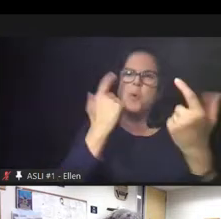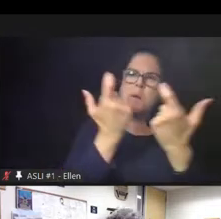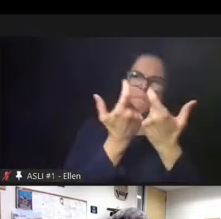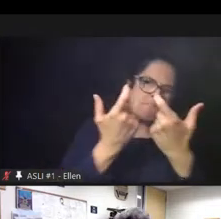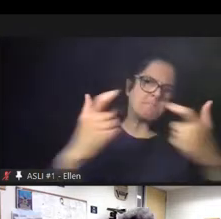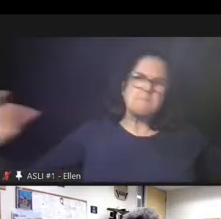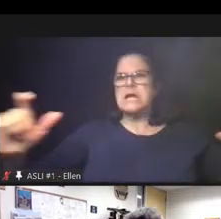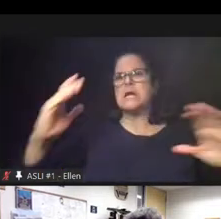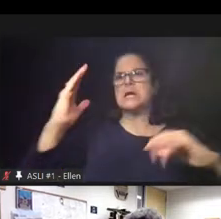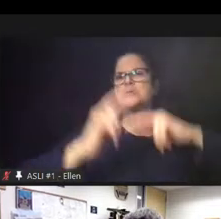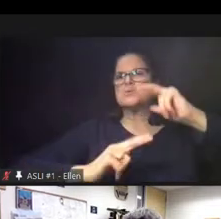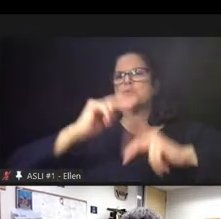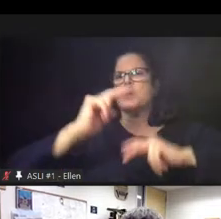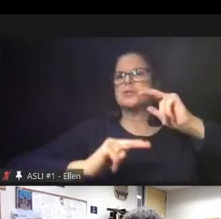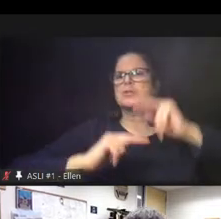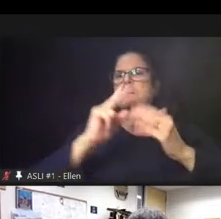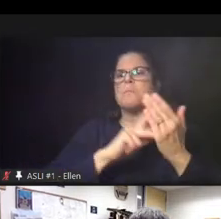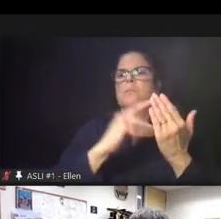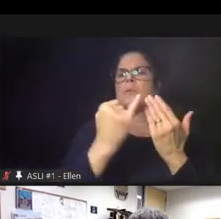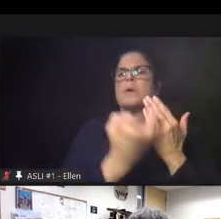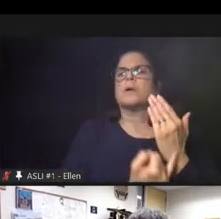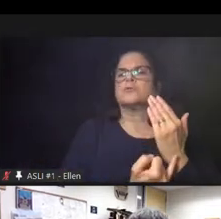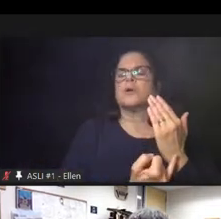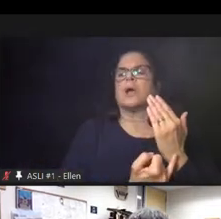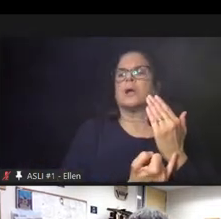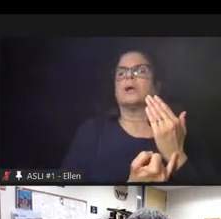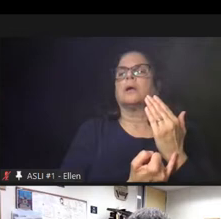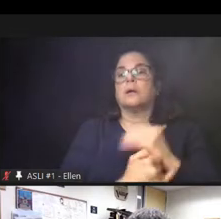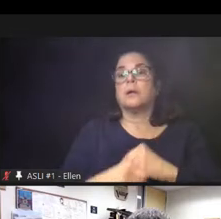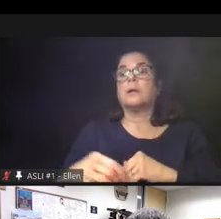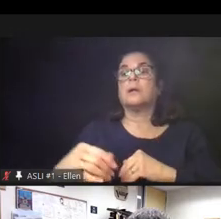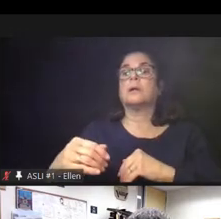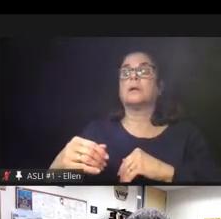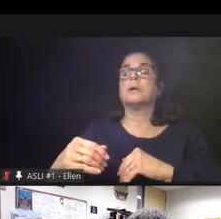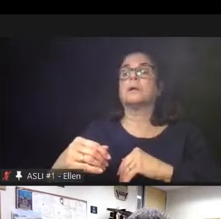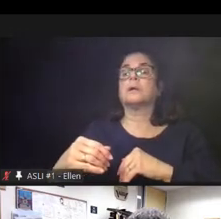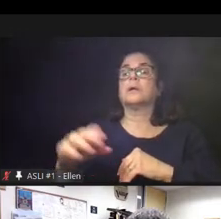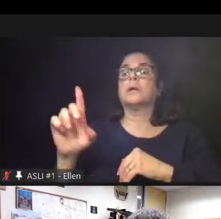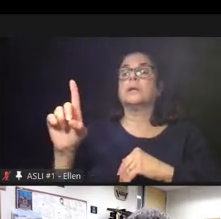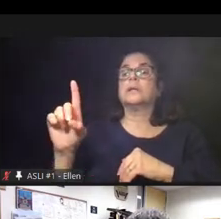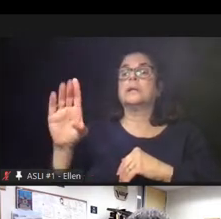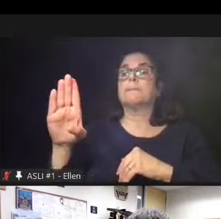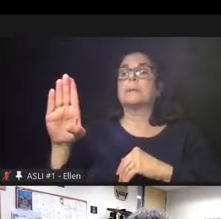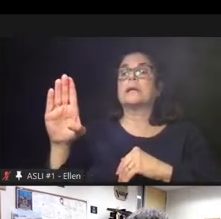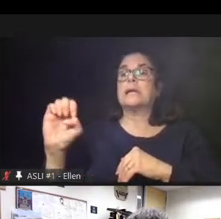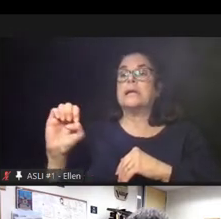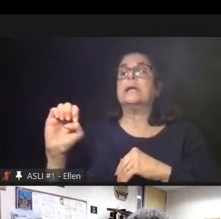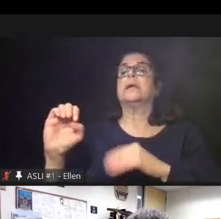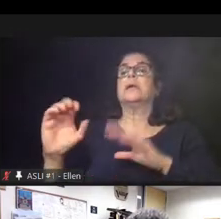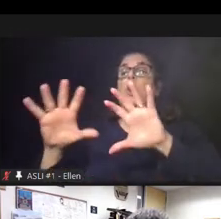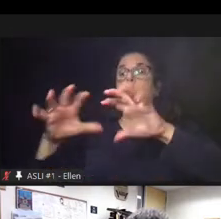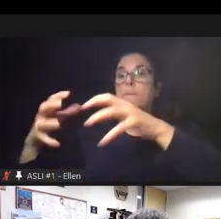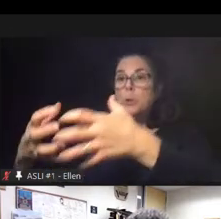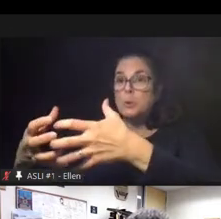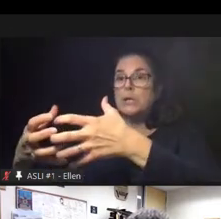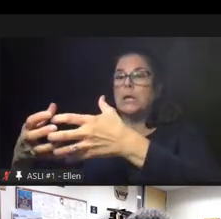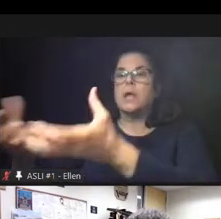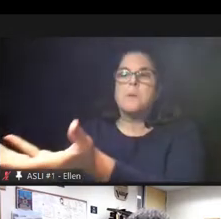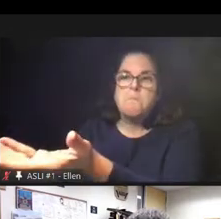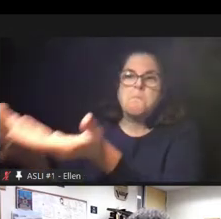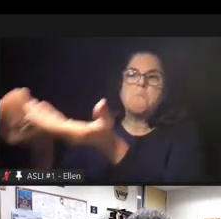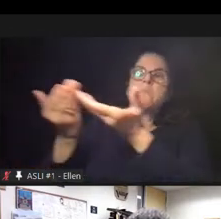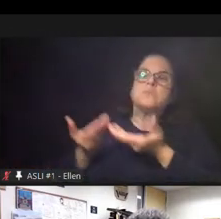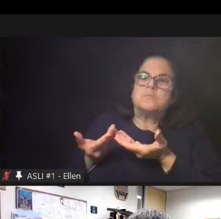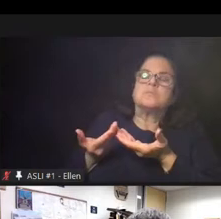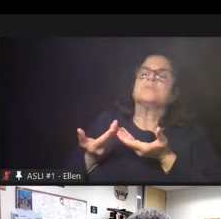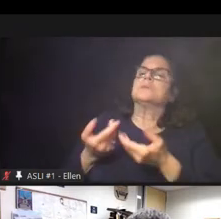project with CTAs. And this was a concept that was actually brought to us by the DBE community as one of their concerns on